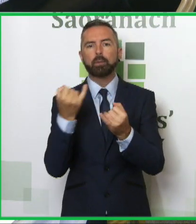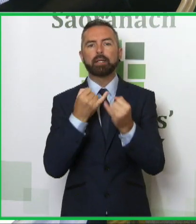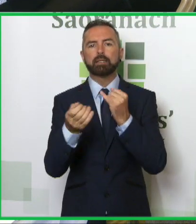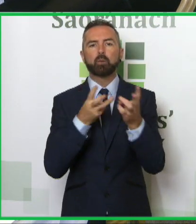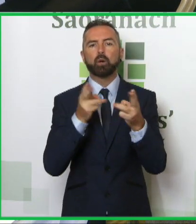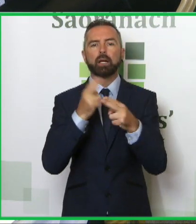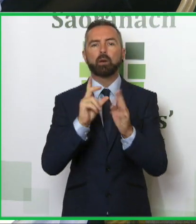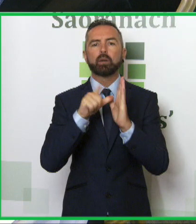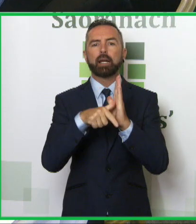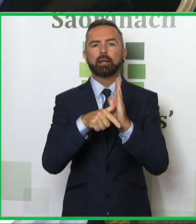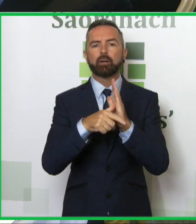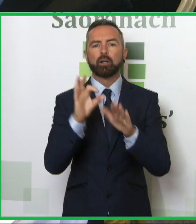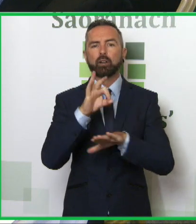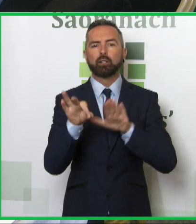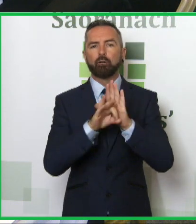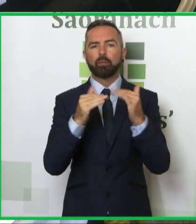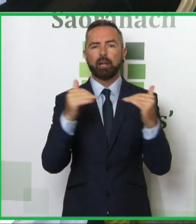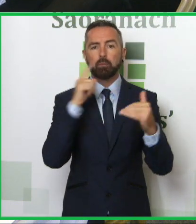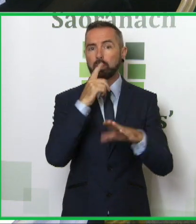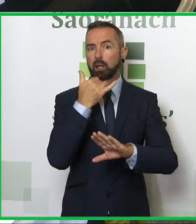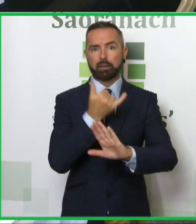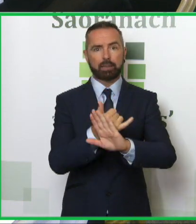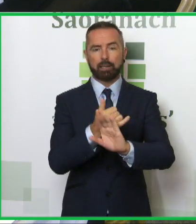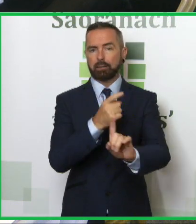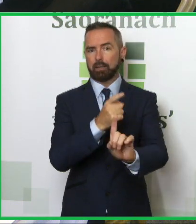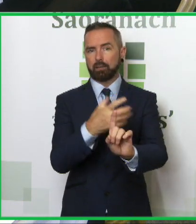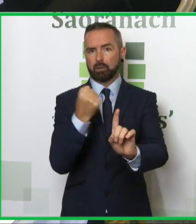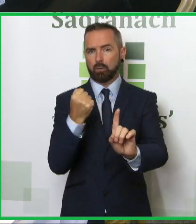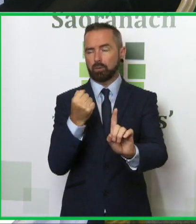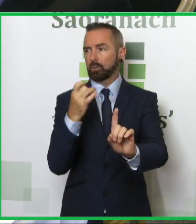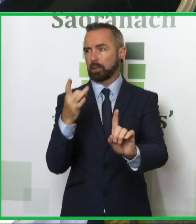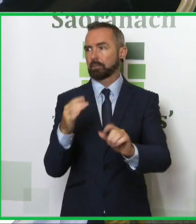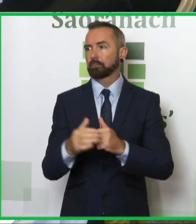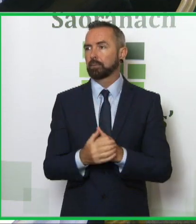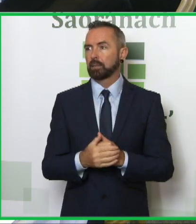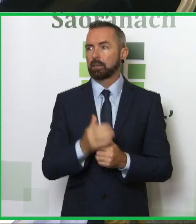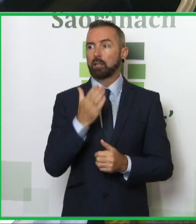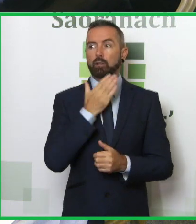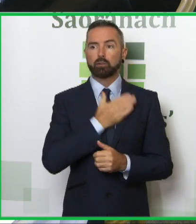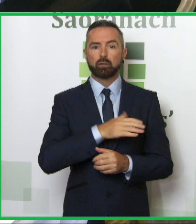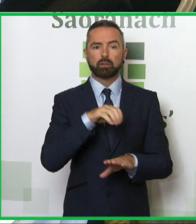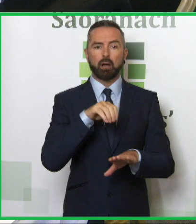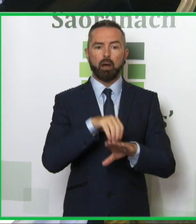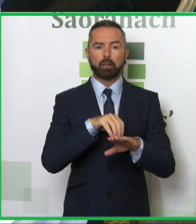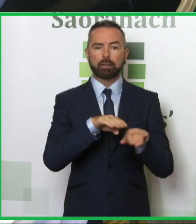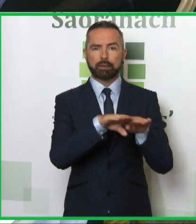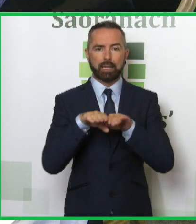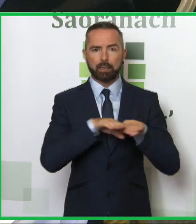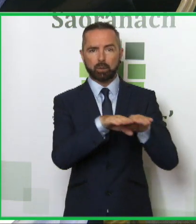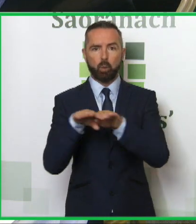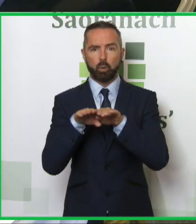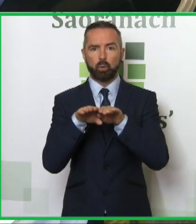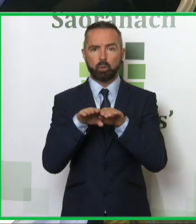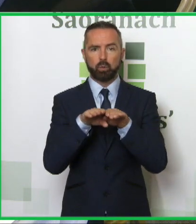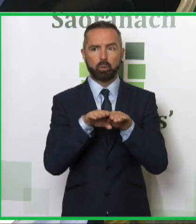worked out at government level, but we're not at that point just now, Zane, if I can hold you on that one. It's exactly on the status quo is all we're balloting on.